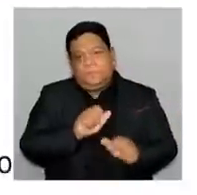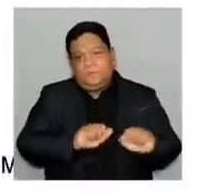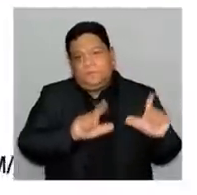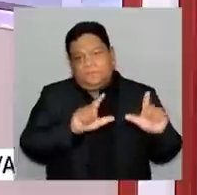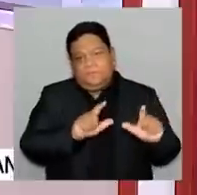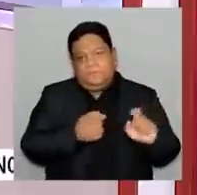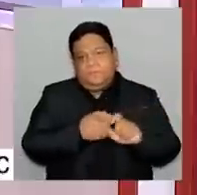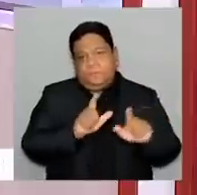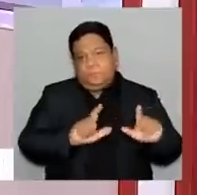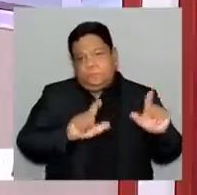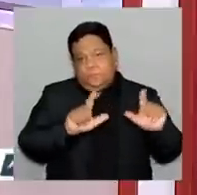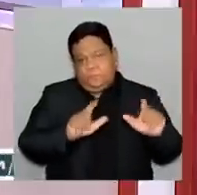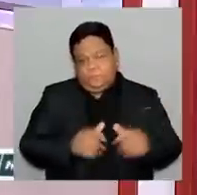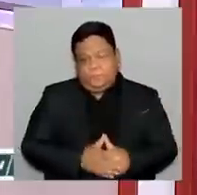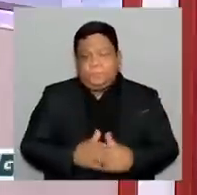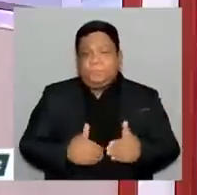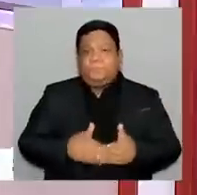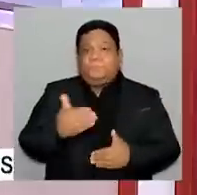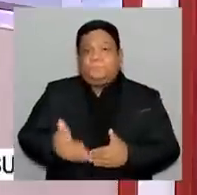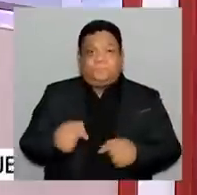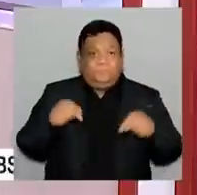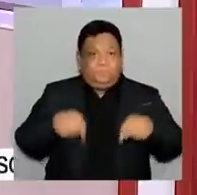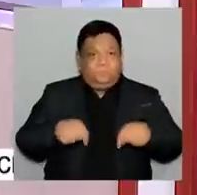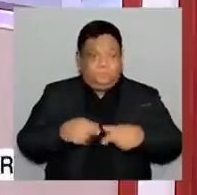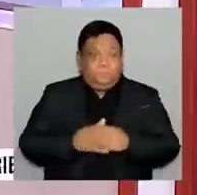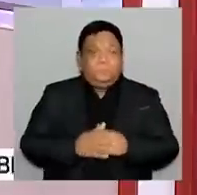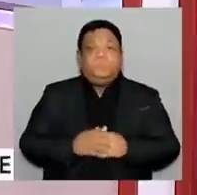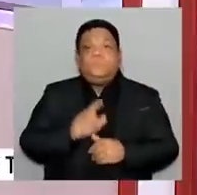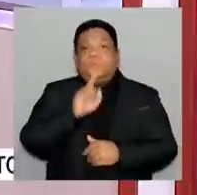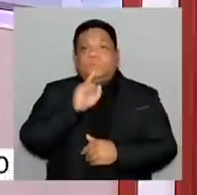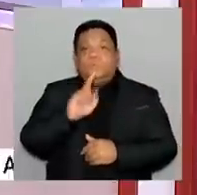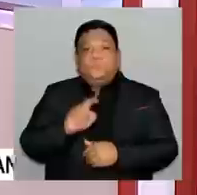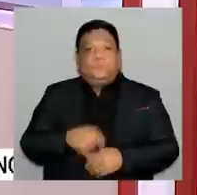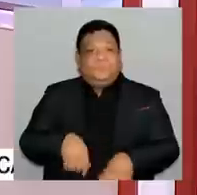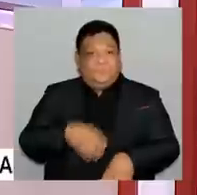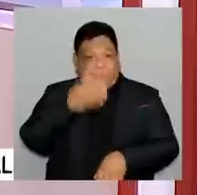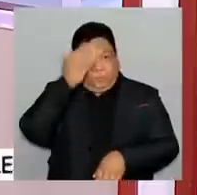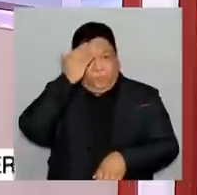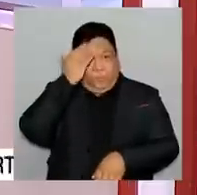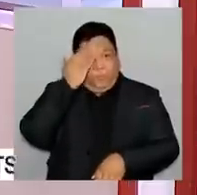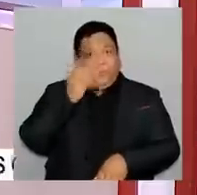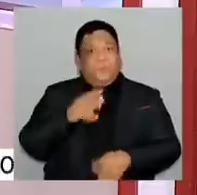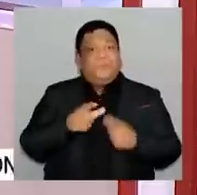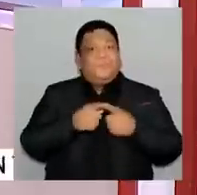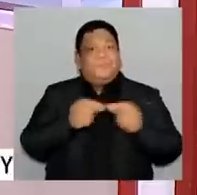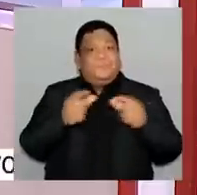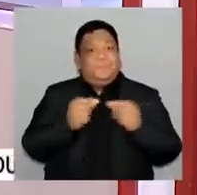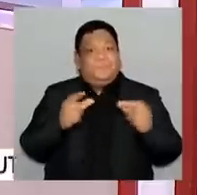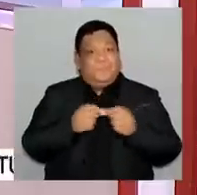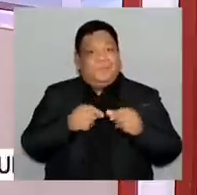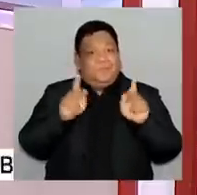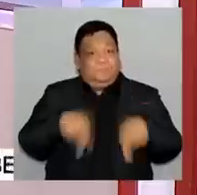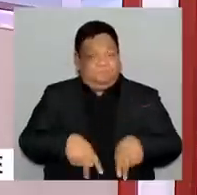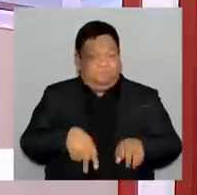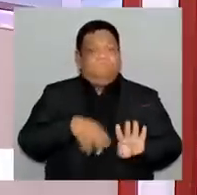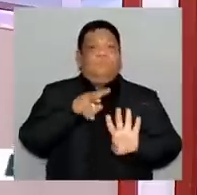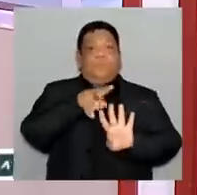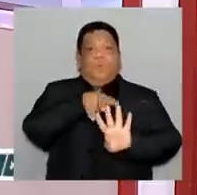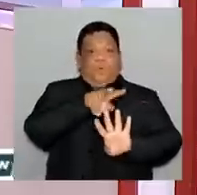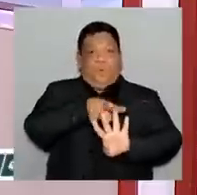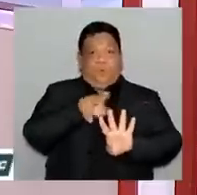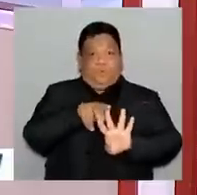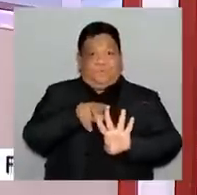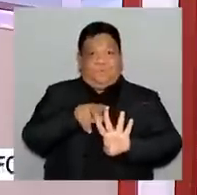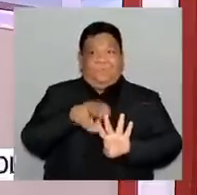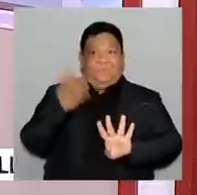from Japan. Back here in the newsroom, two more Japanese nationals detained at the Philippines Immigration Detention Facility were deported Wednesday